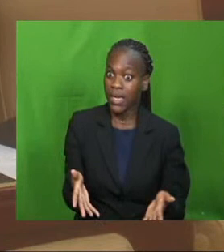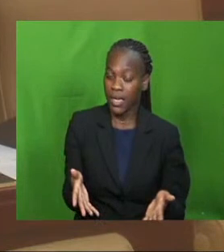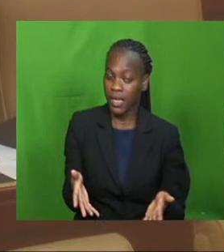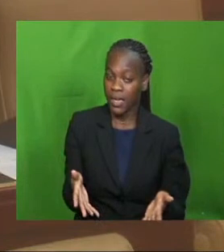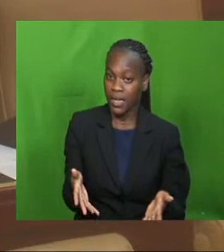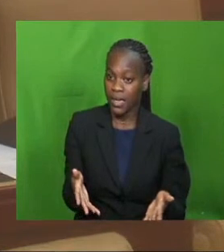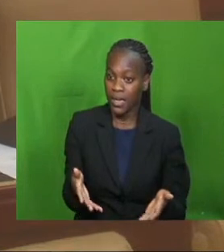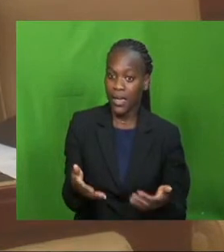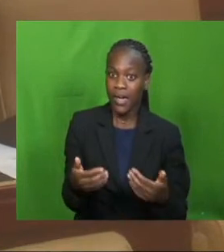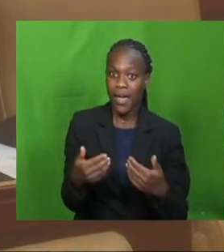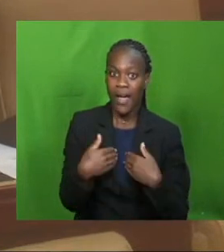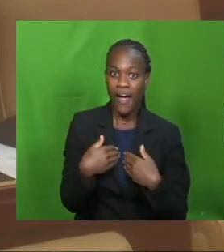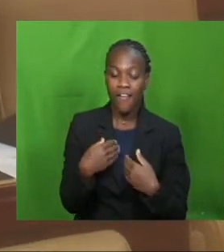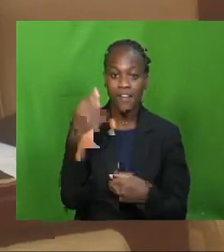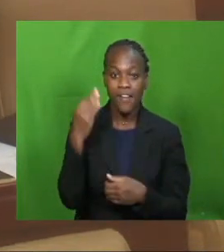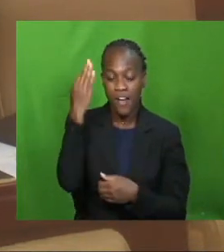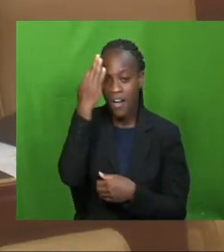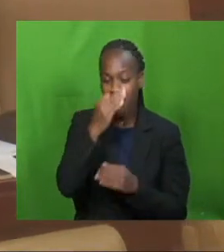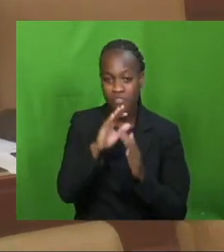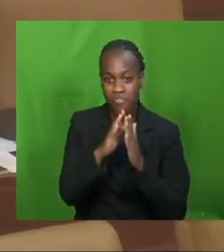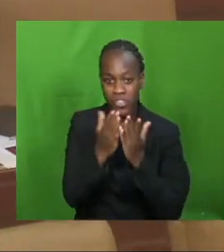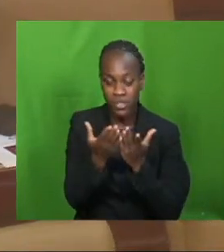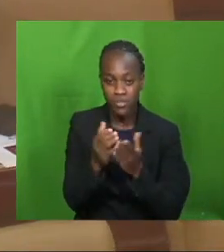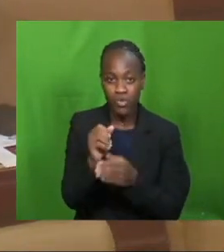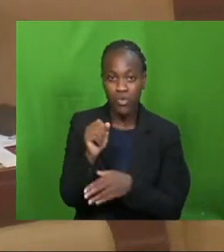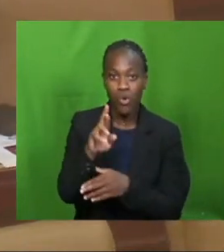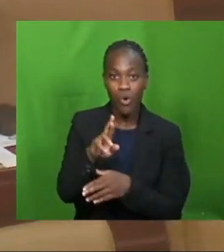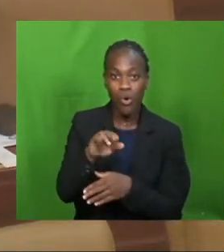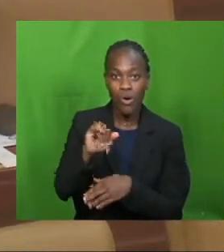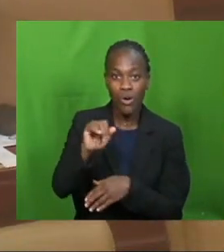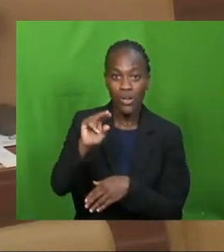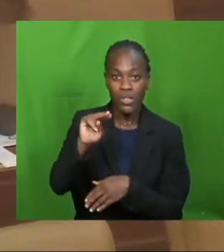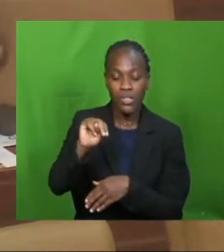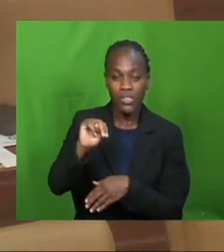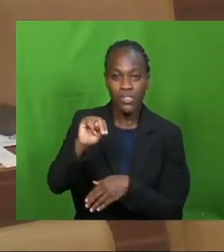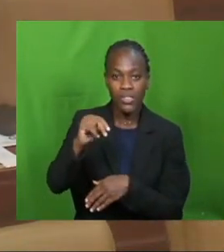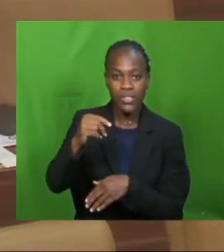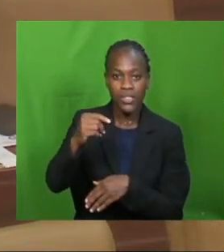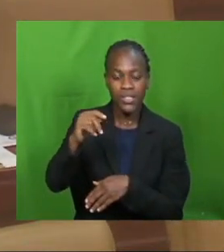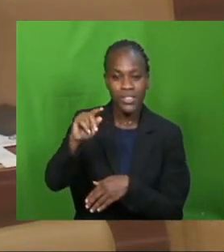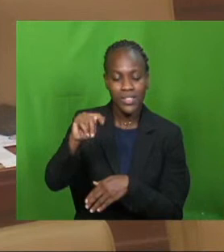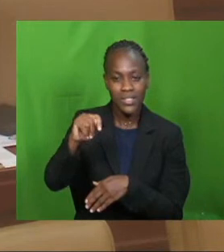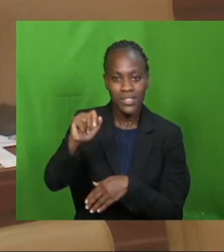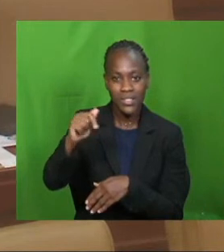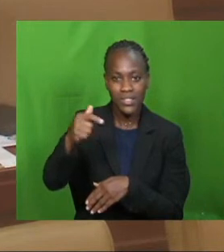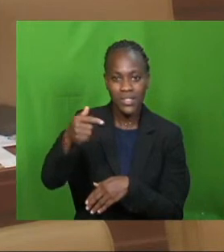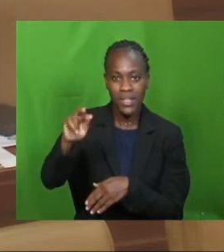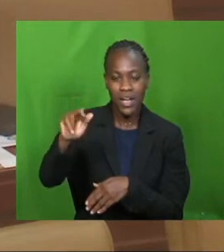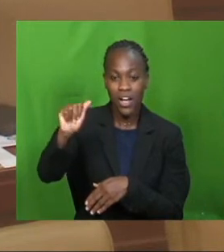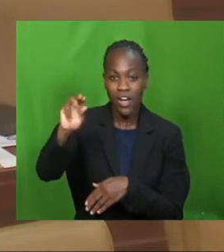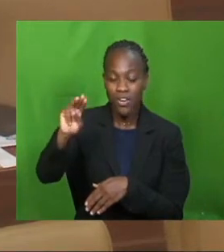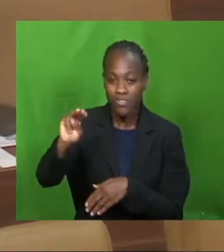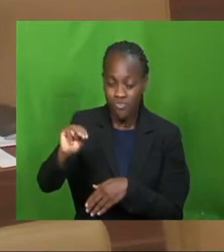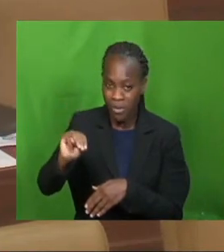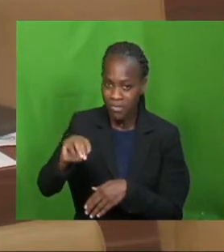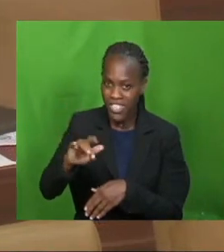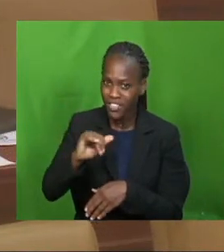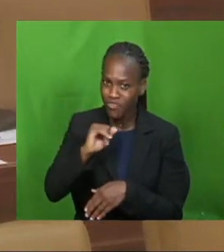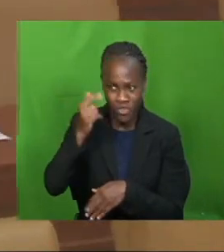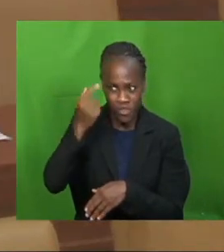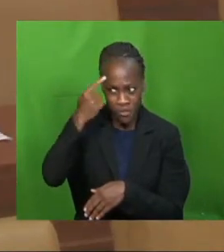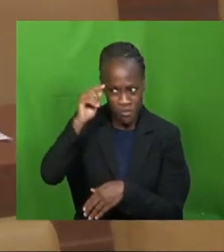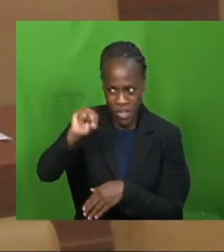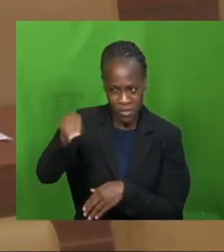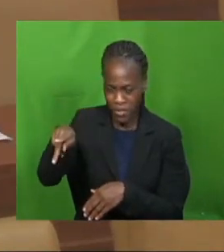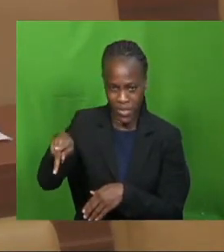has a Facebook or Instagram account that doesn't belong to him. By so saying, I am trying to impugn that